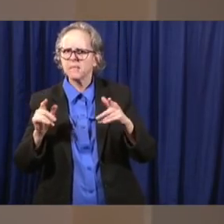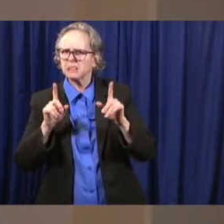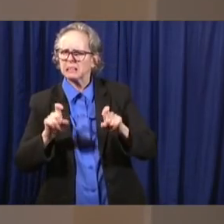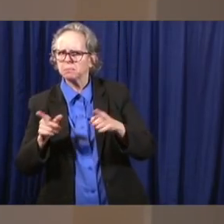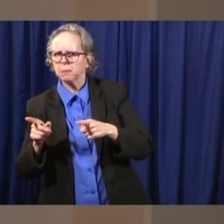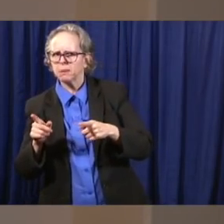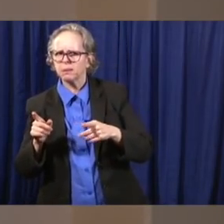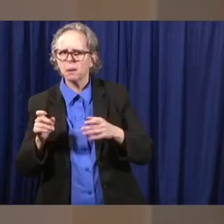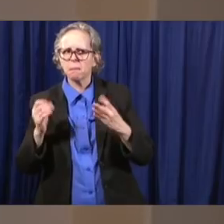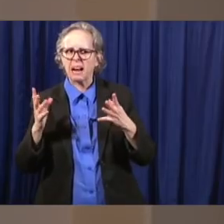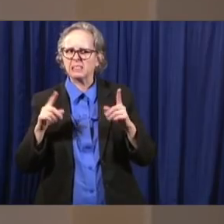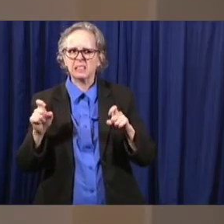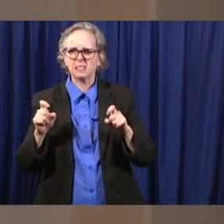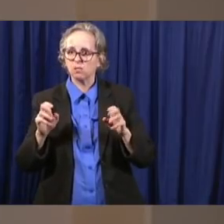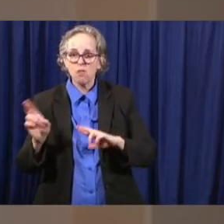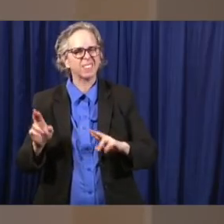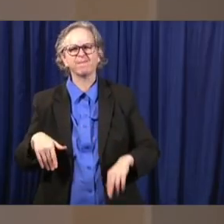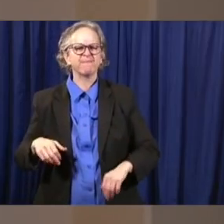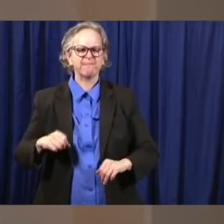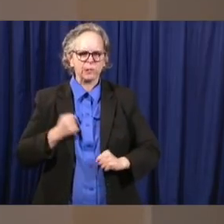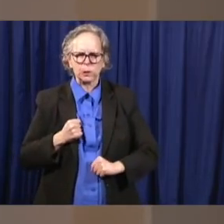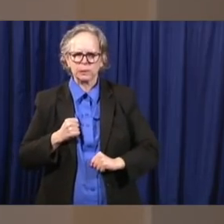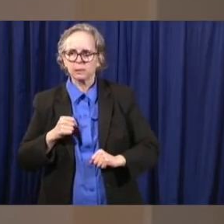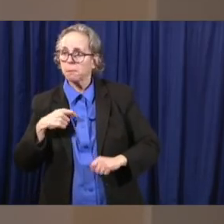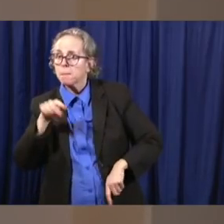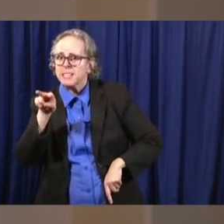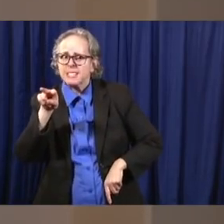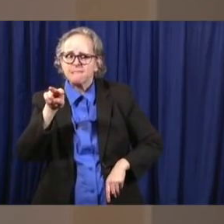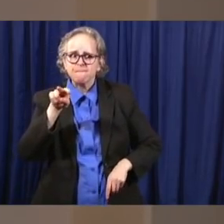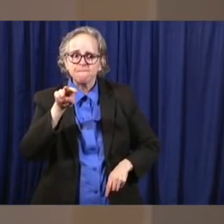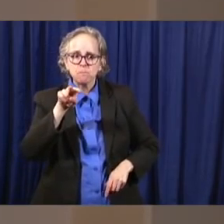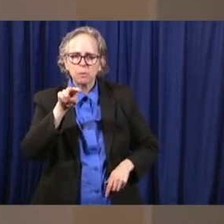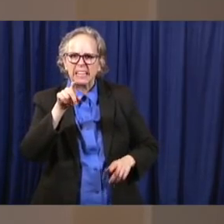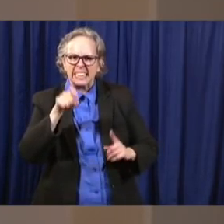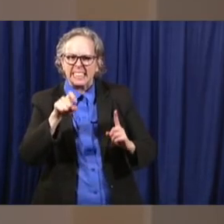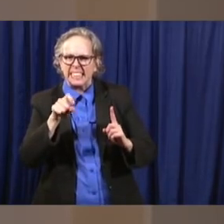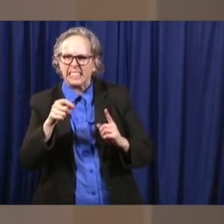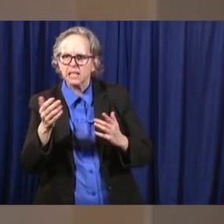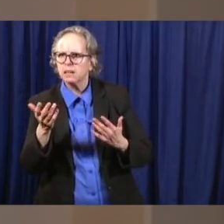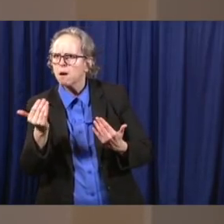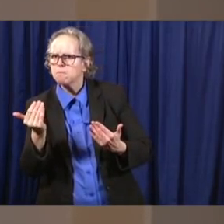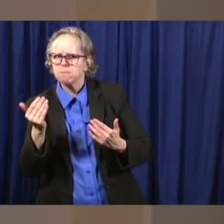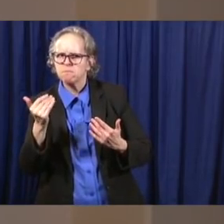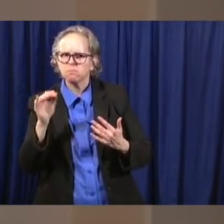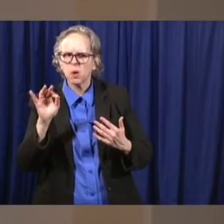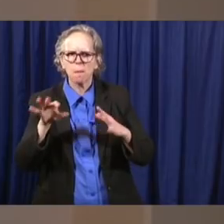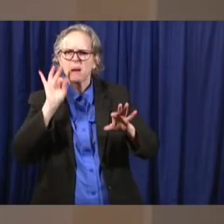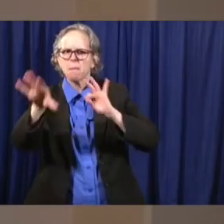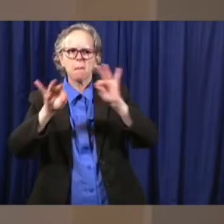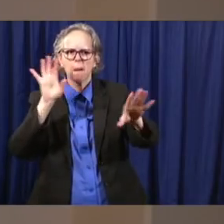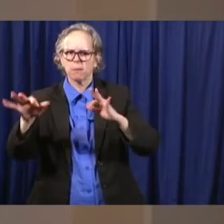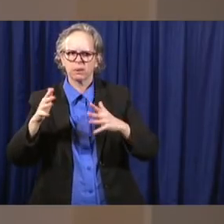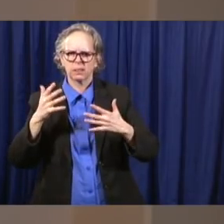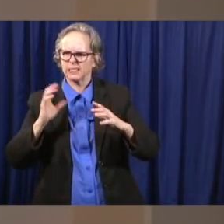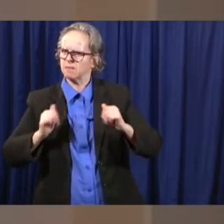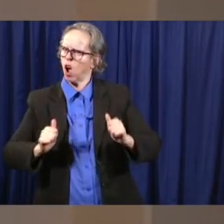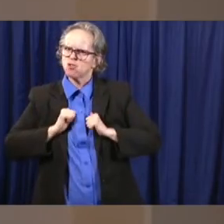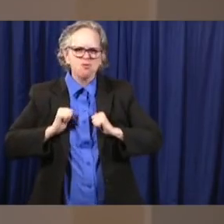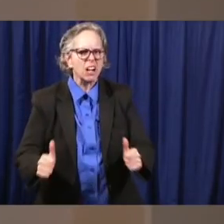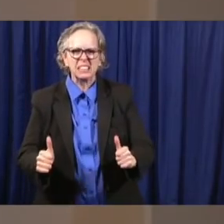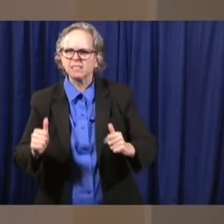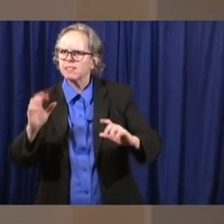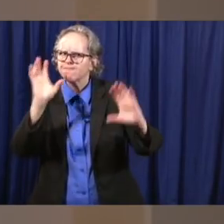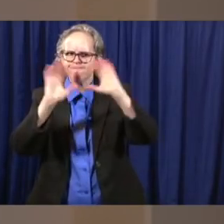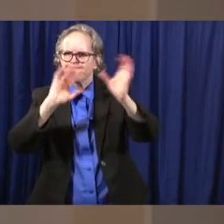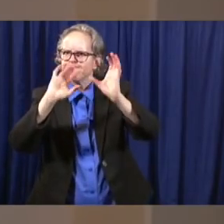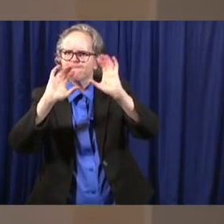now, but we could use them now, but we're going to need them out into the future. So we are aggressively pursuing having those